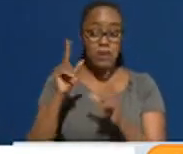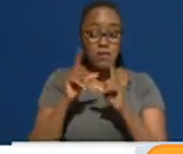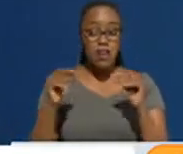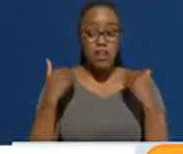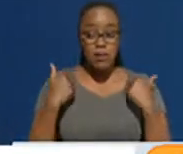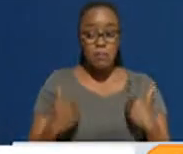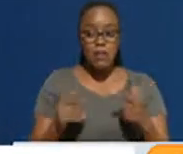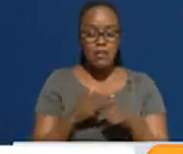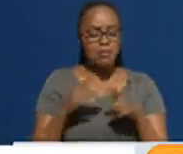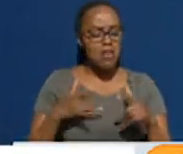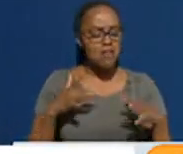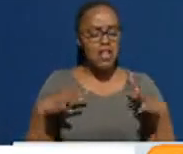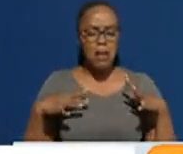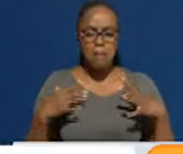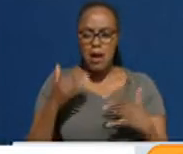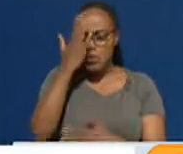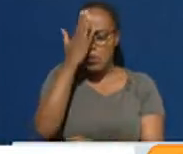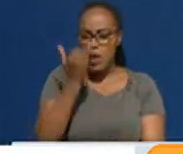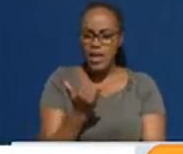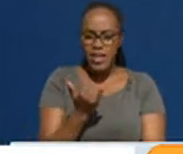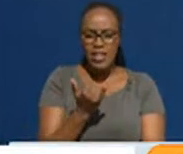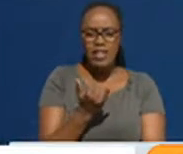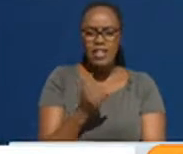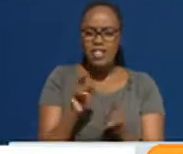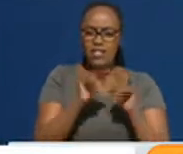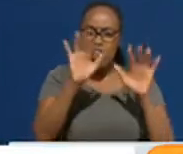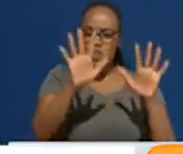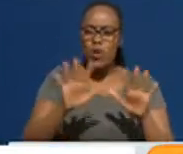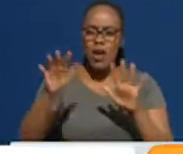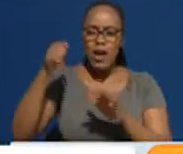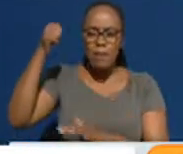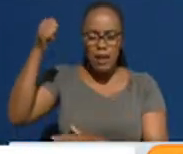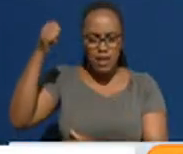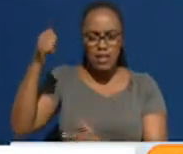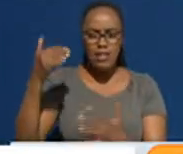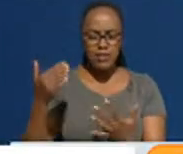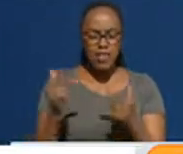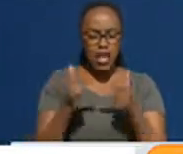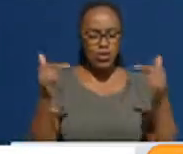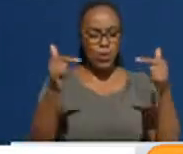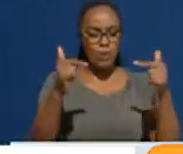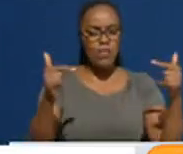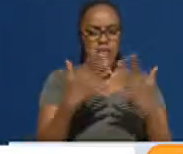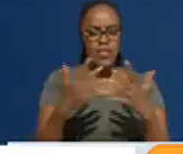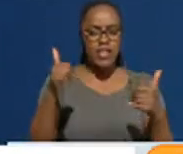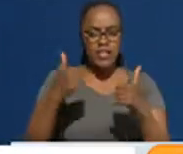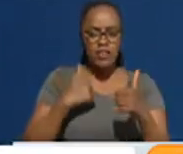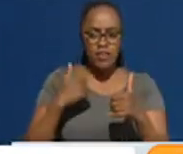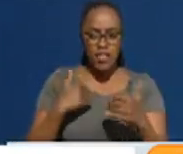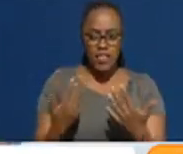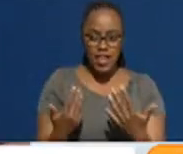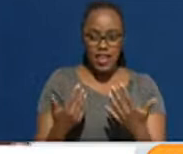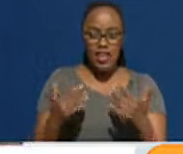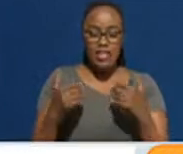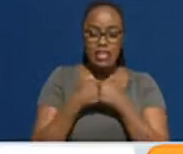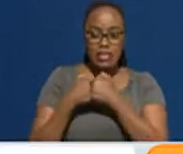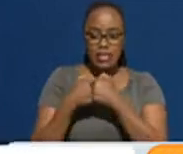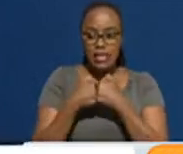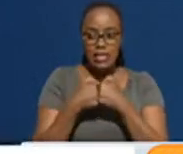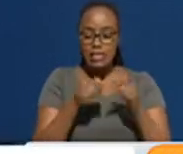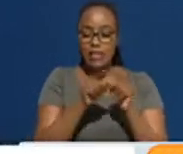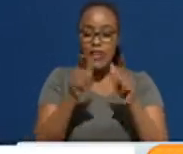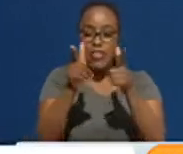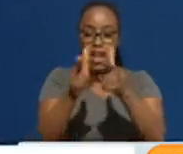I was actually quite proud of him. Because, you campaign in poetry, you govern in prose. The things, the epithets, or